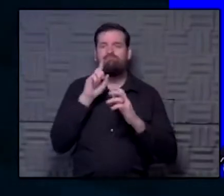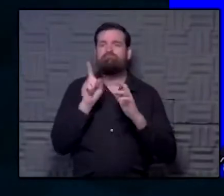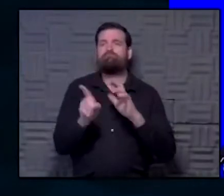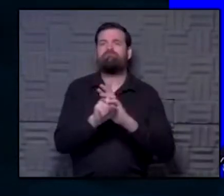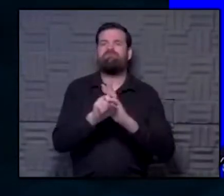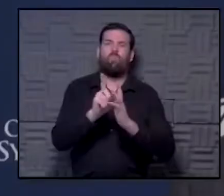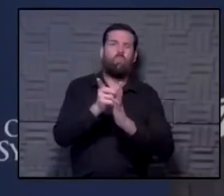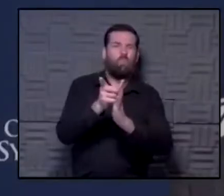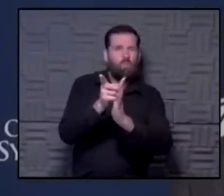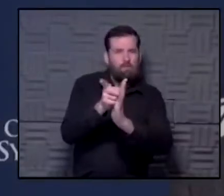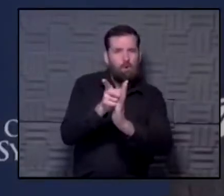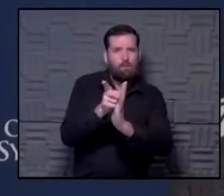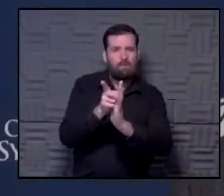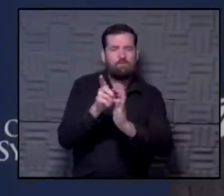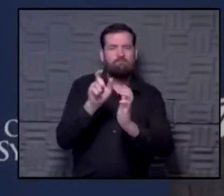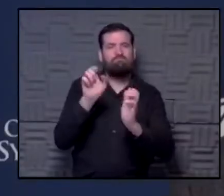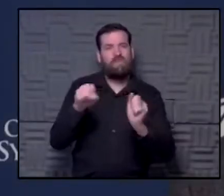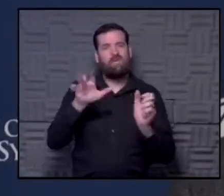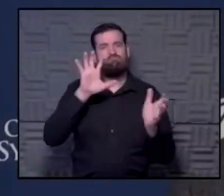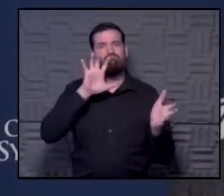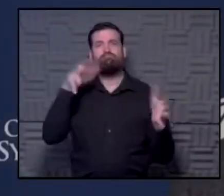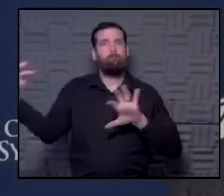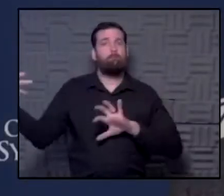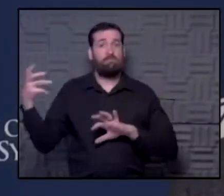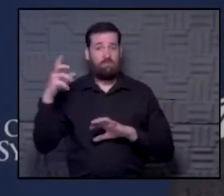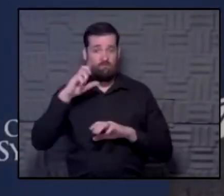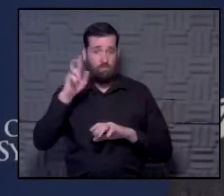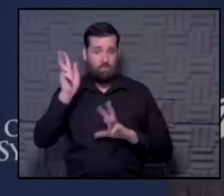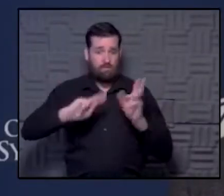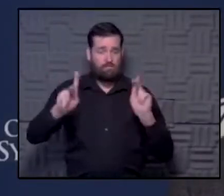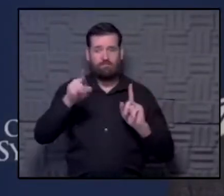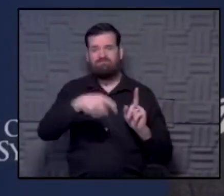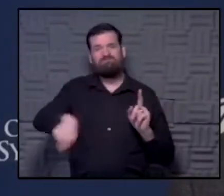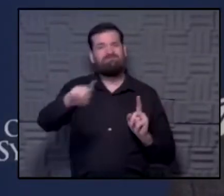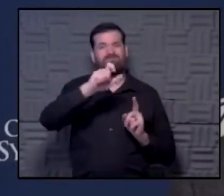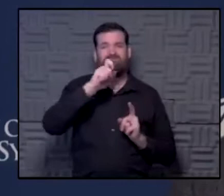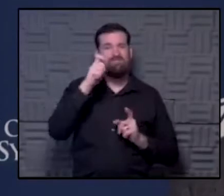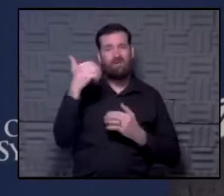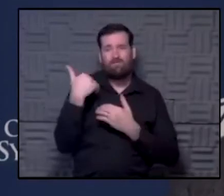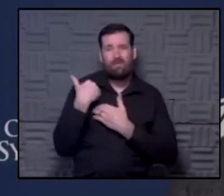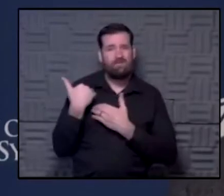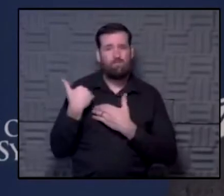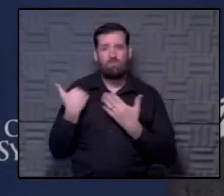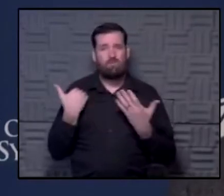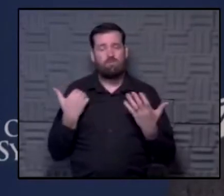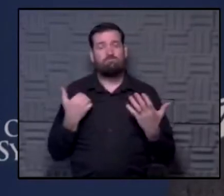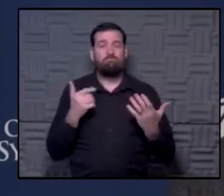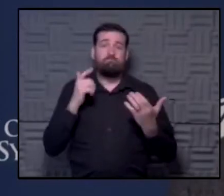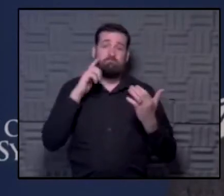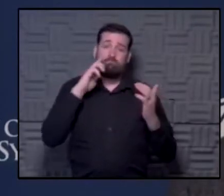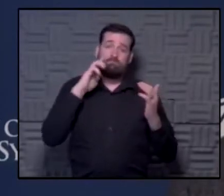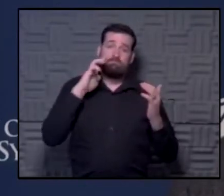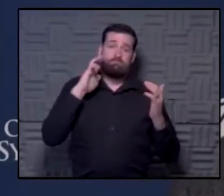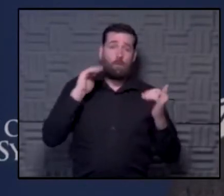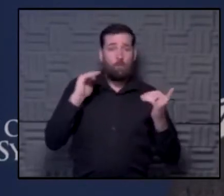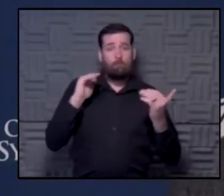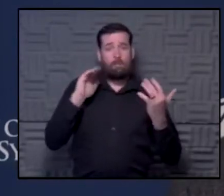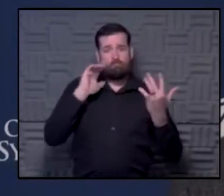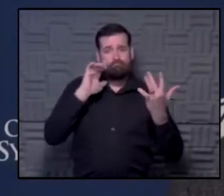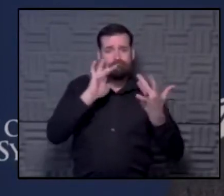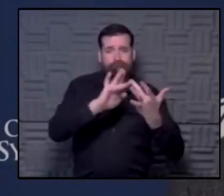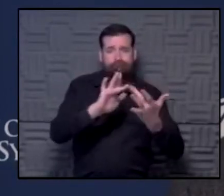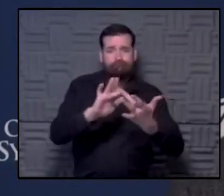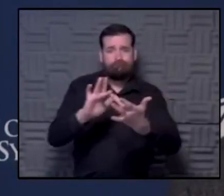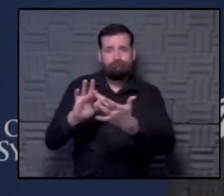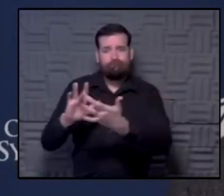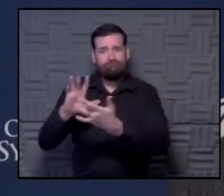moment. And so for the folks who are more irresponsible, I hope that we can reach them somehow